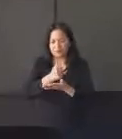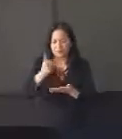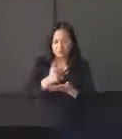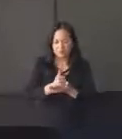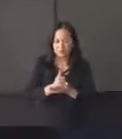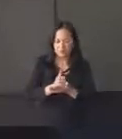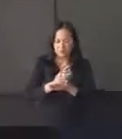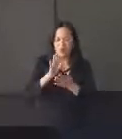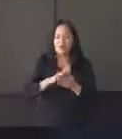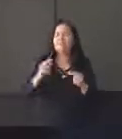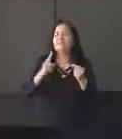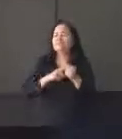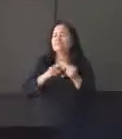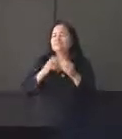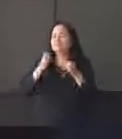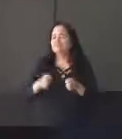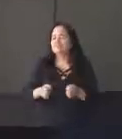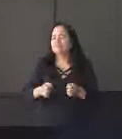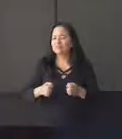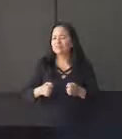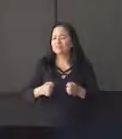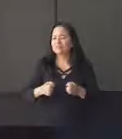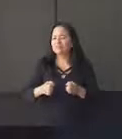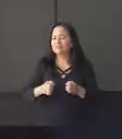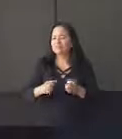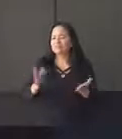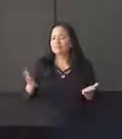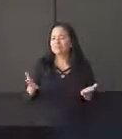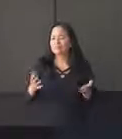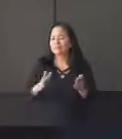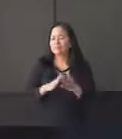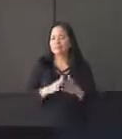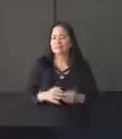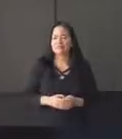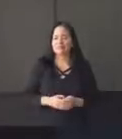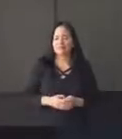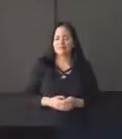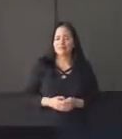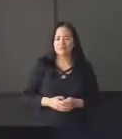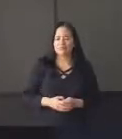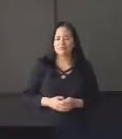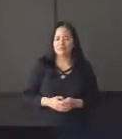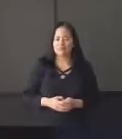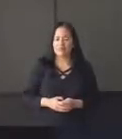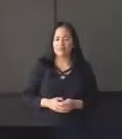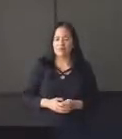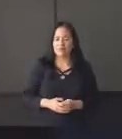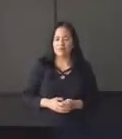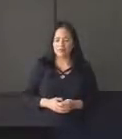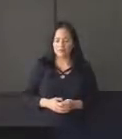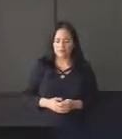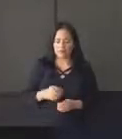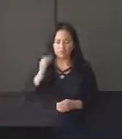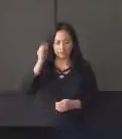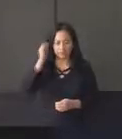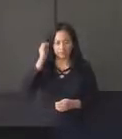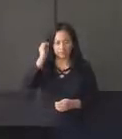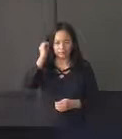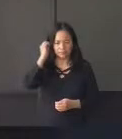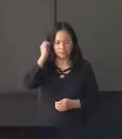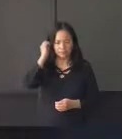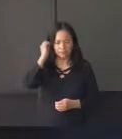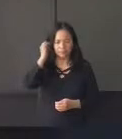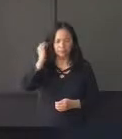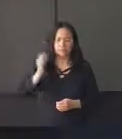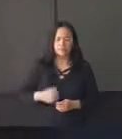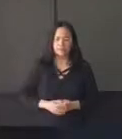territories is cross-sectional to this forum,